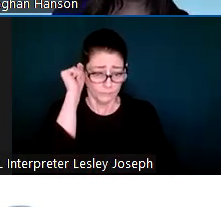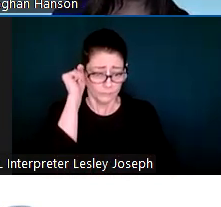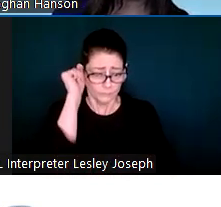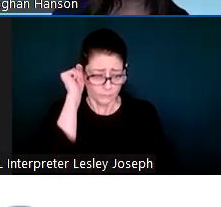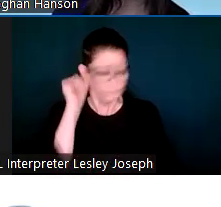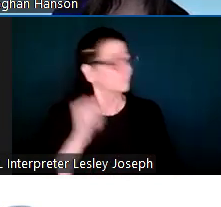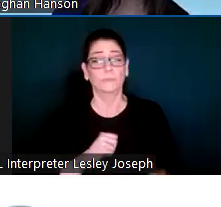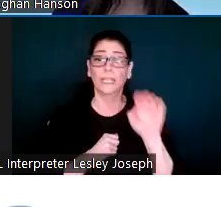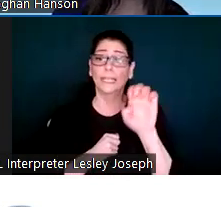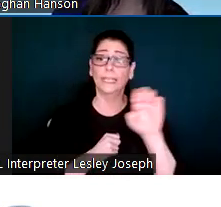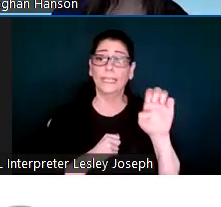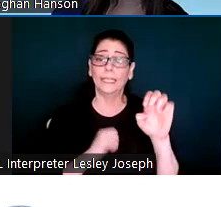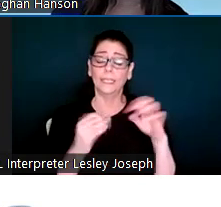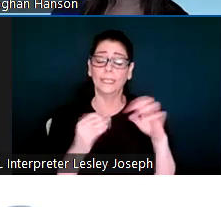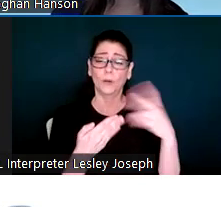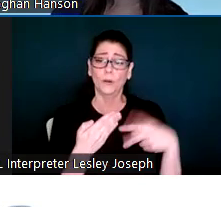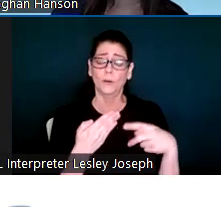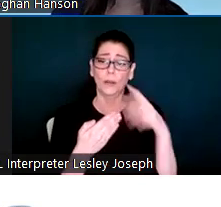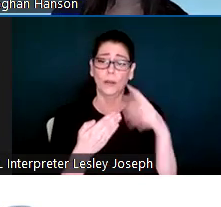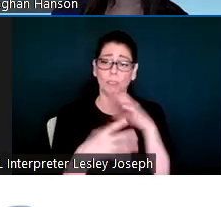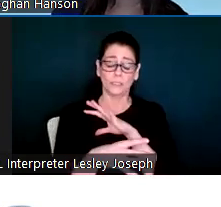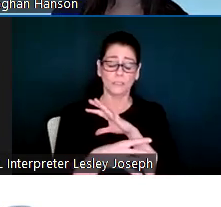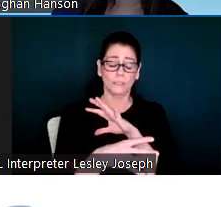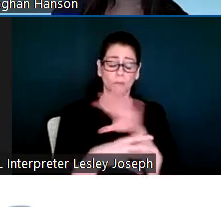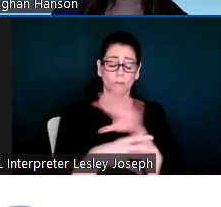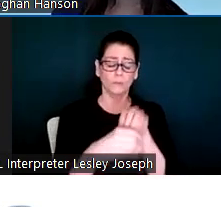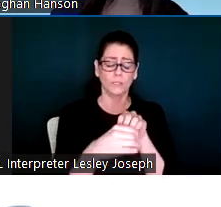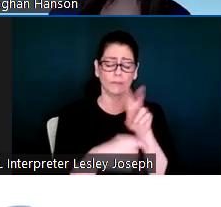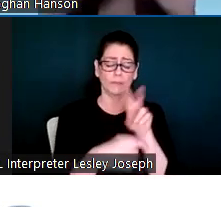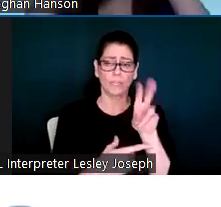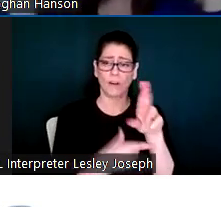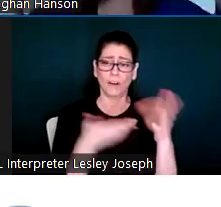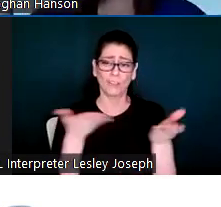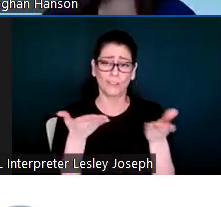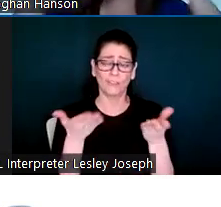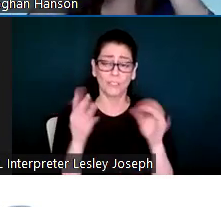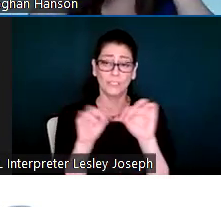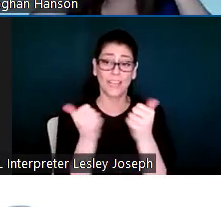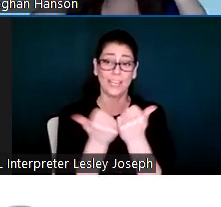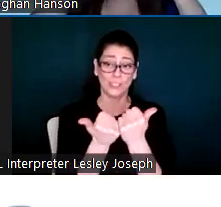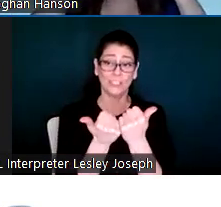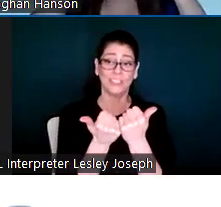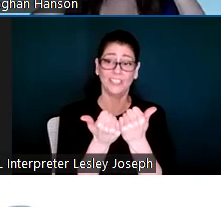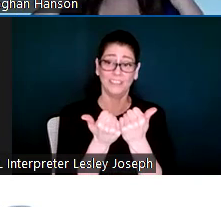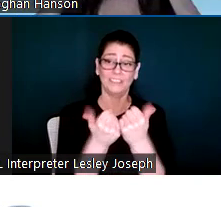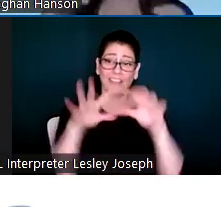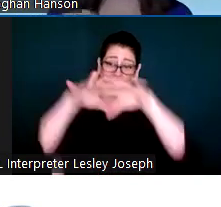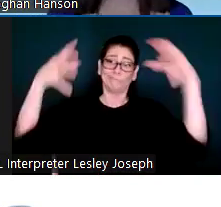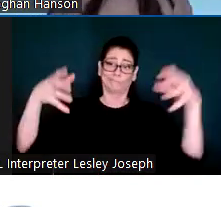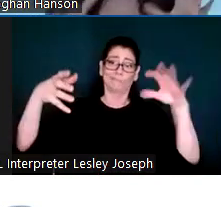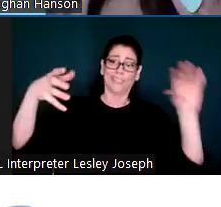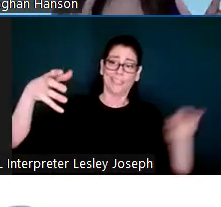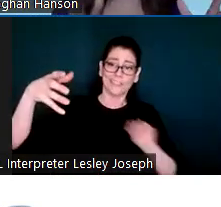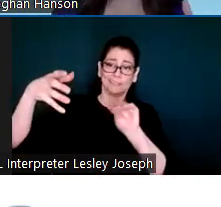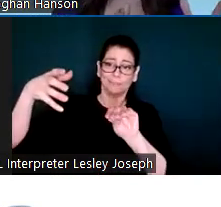the EE program sits within the Vocational Rehabilitation Services Agency, kind of the overarching agency.